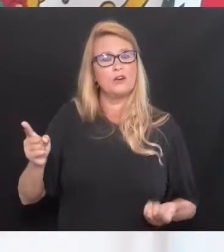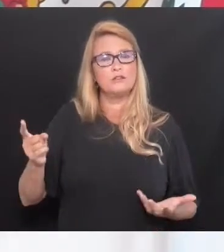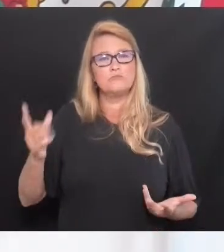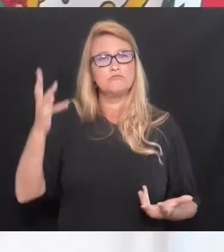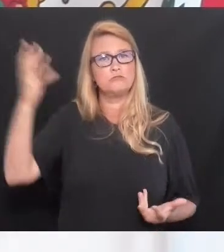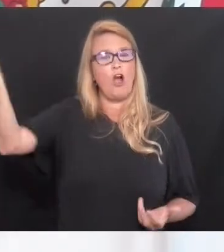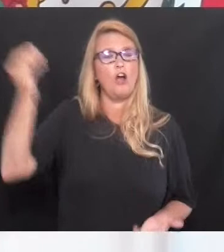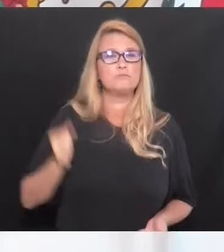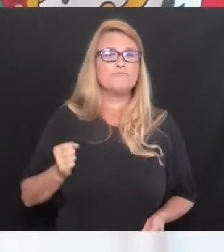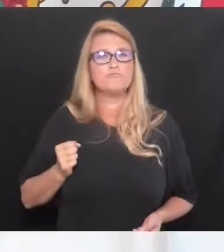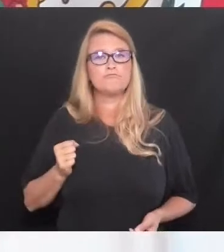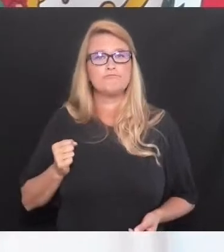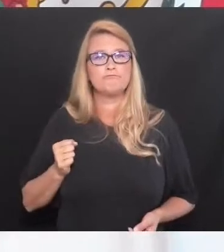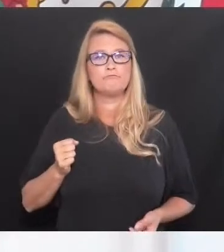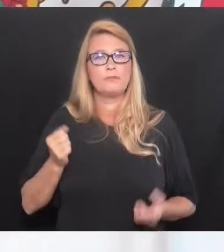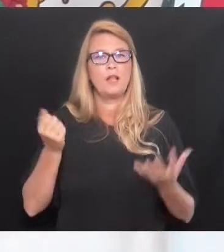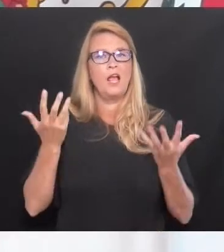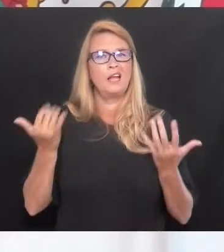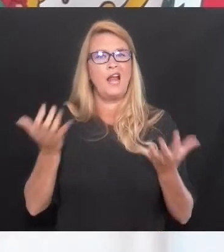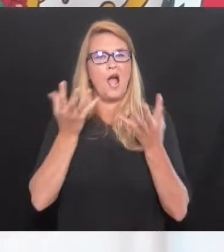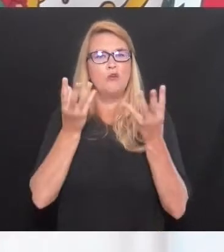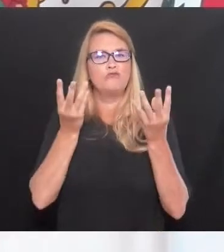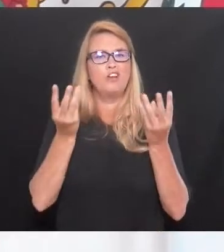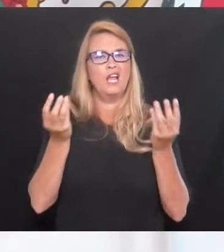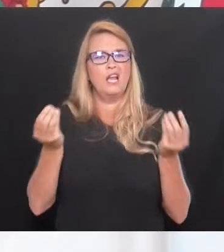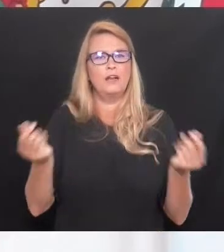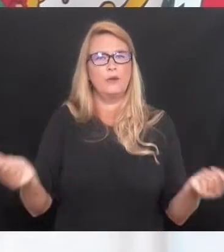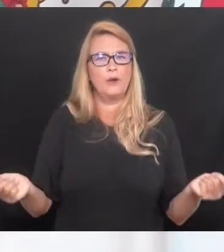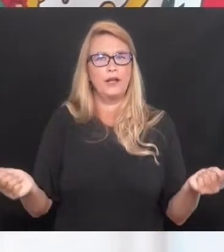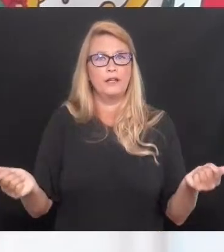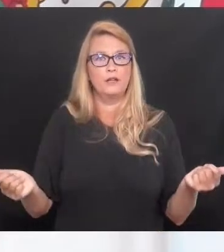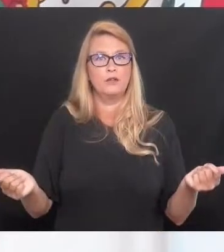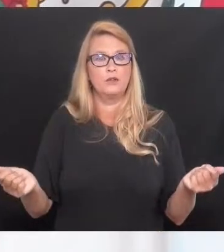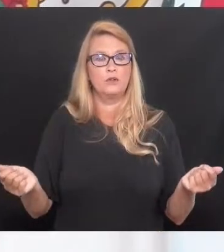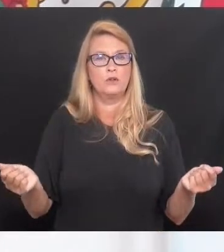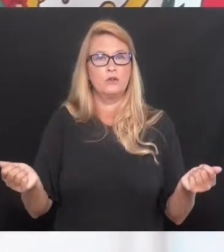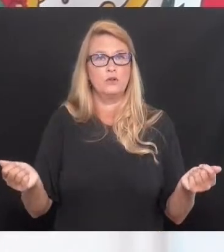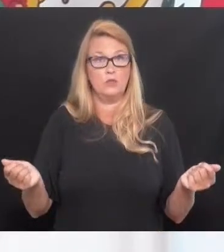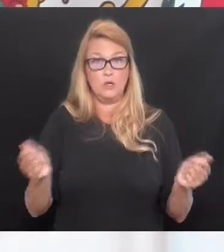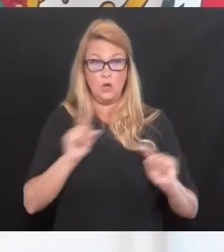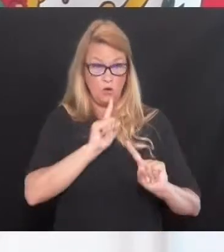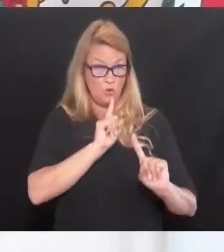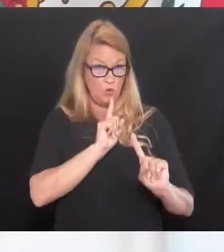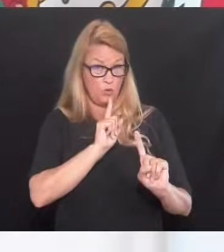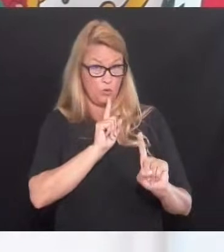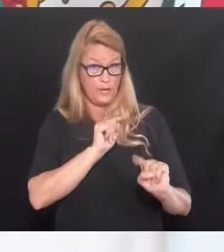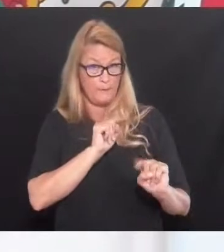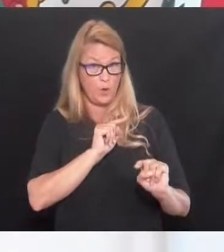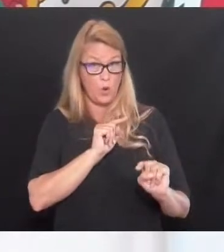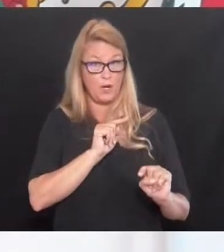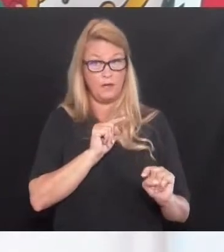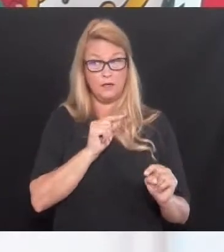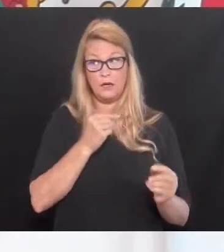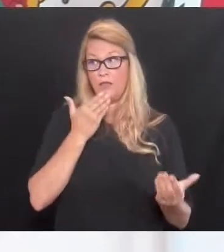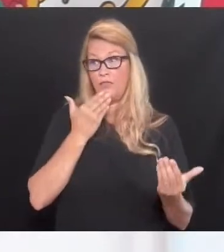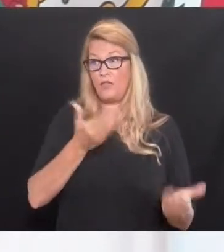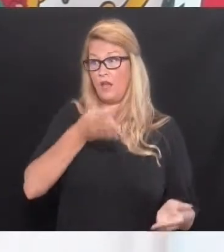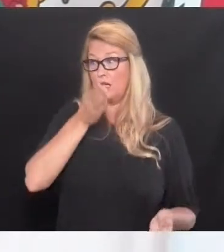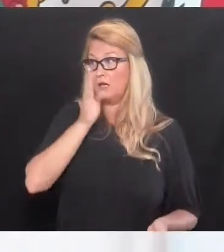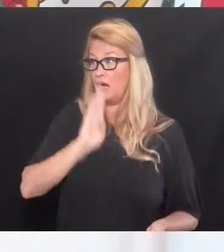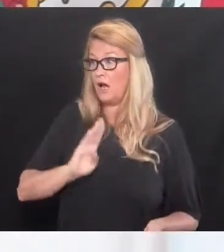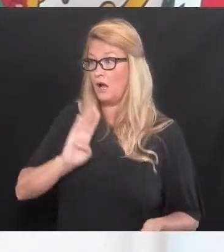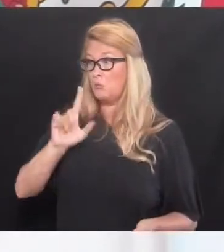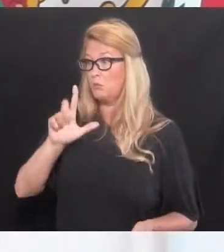know, and they're fading away. And what we should have reported as, hallelujah, Bluestone